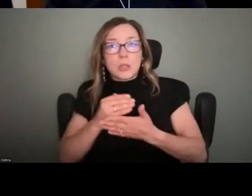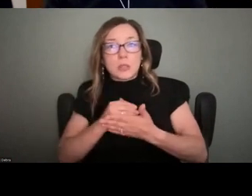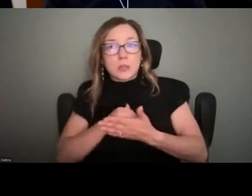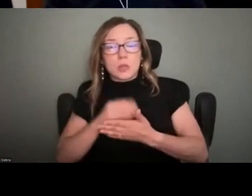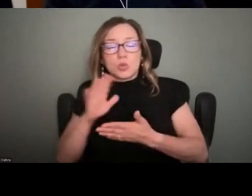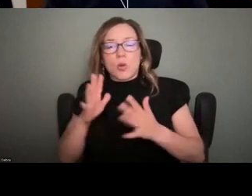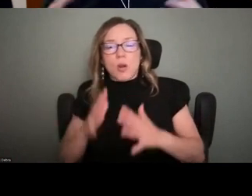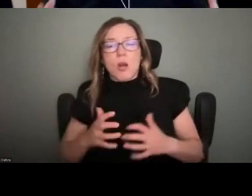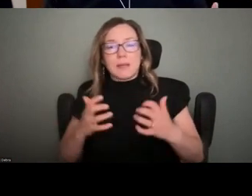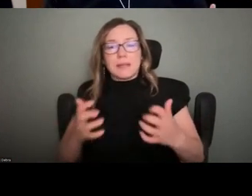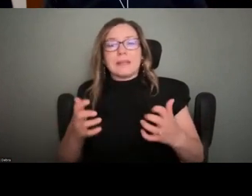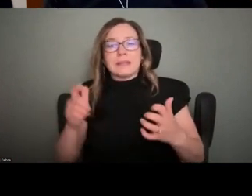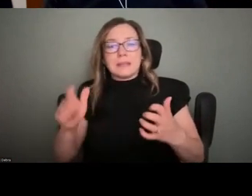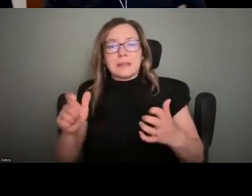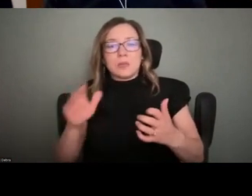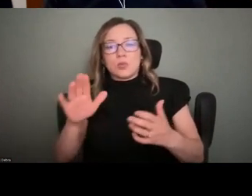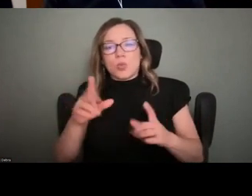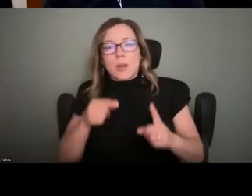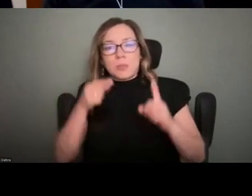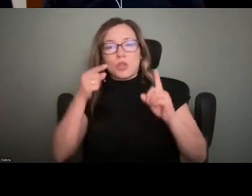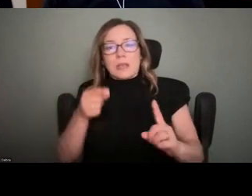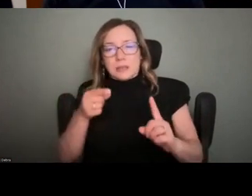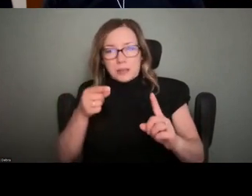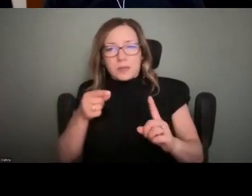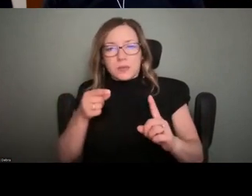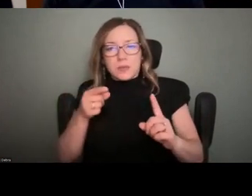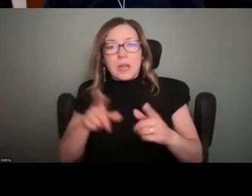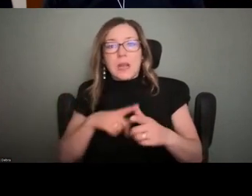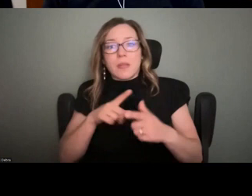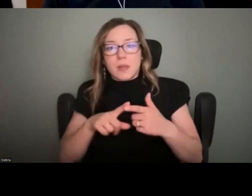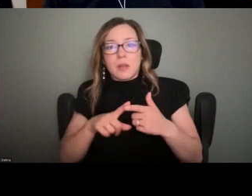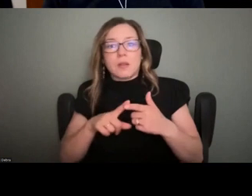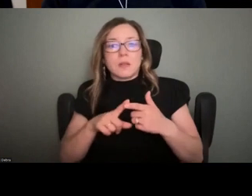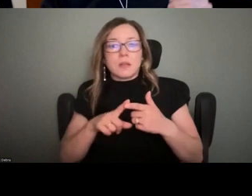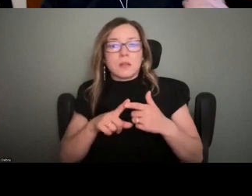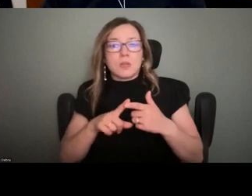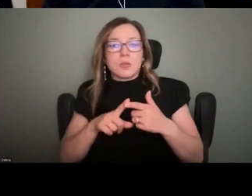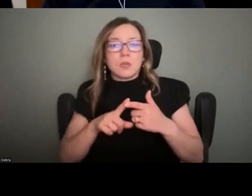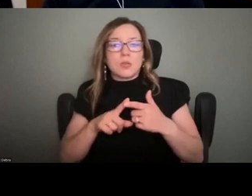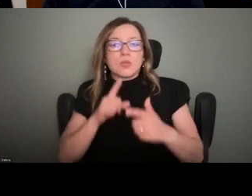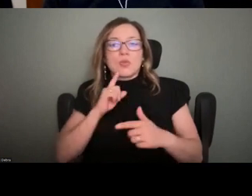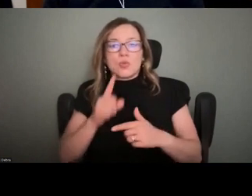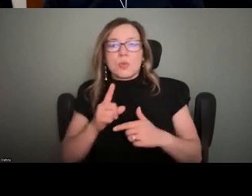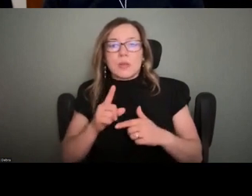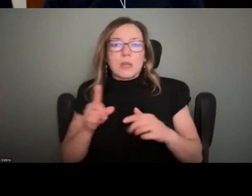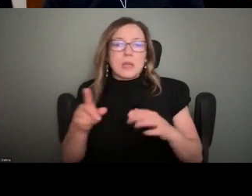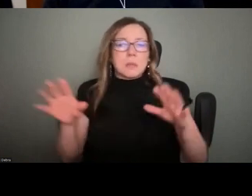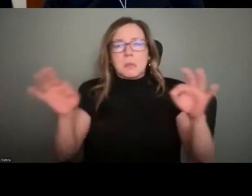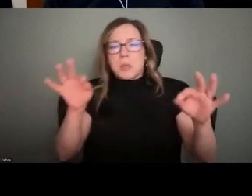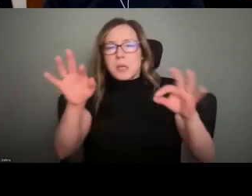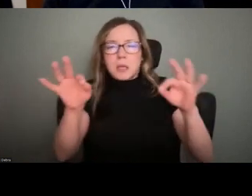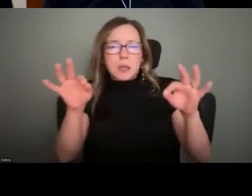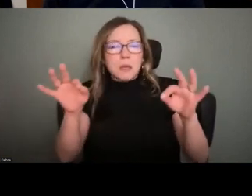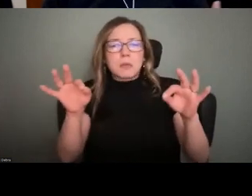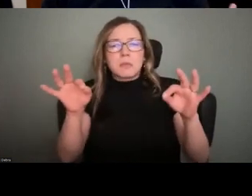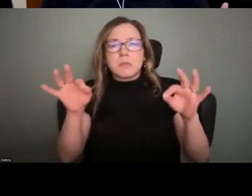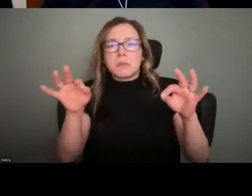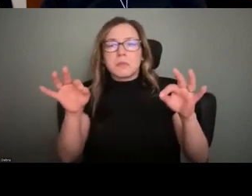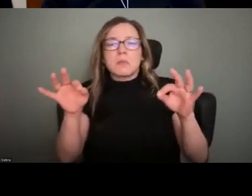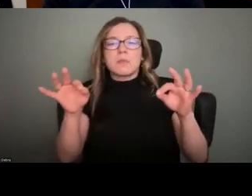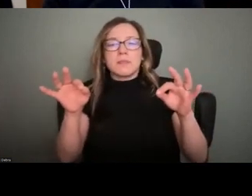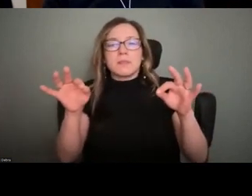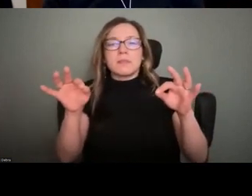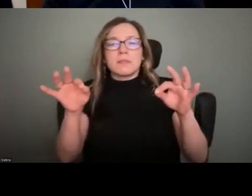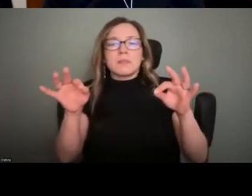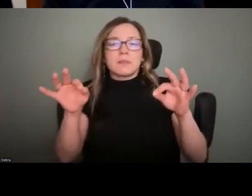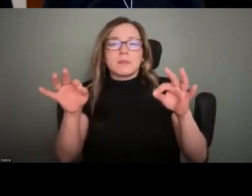audience needs and what your objectives are, and then to really pick and choose among these tactics, because you probably can't